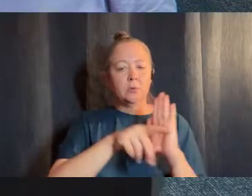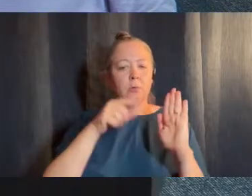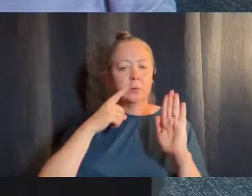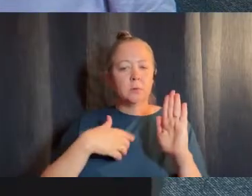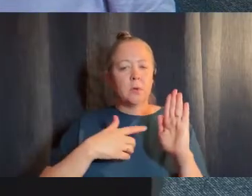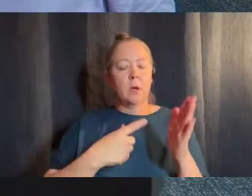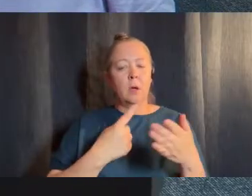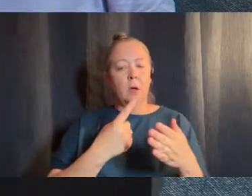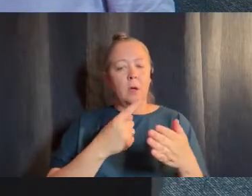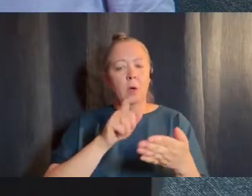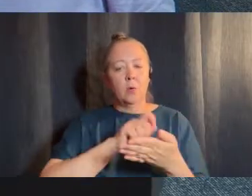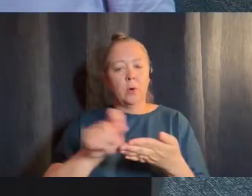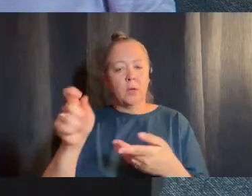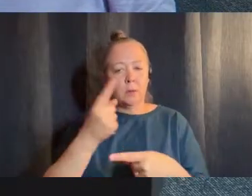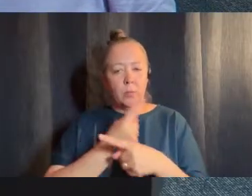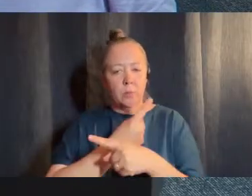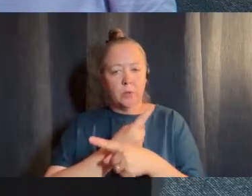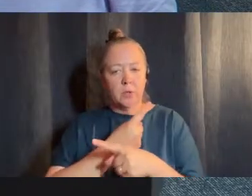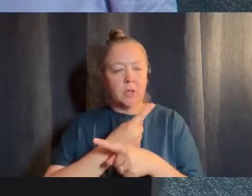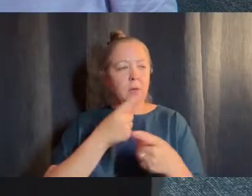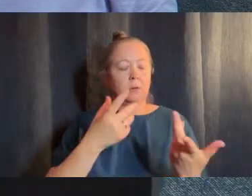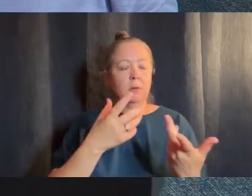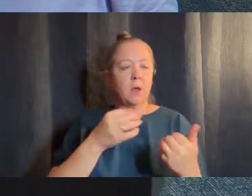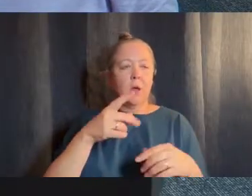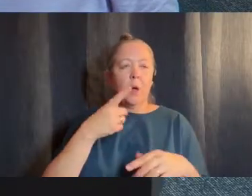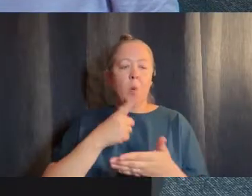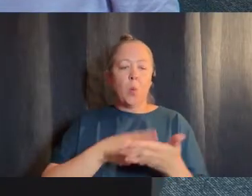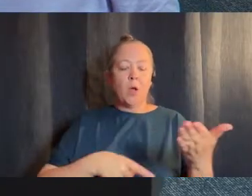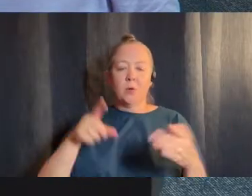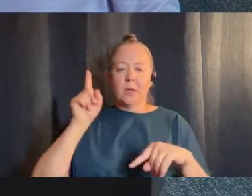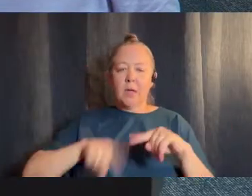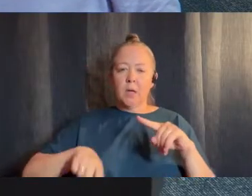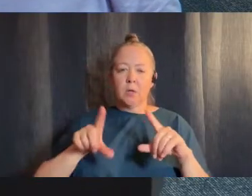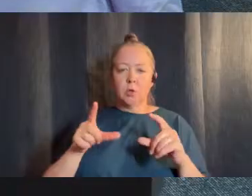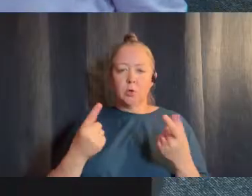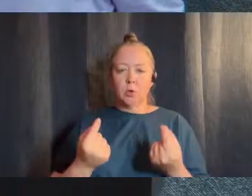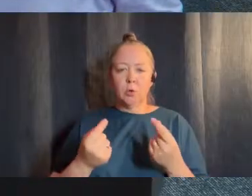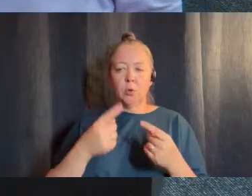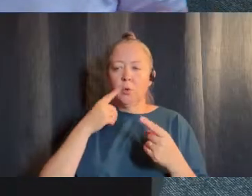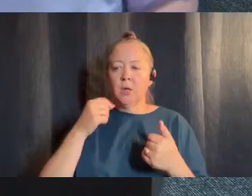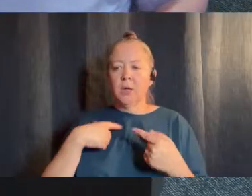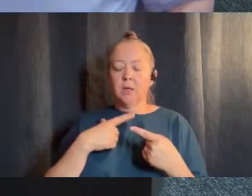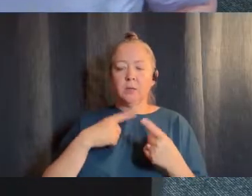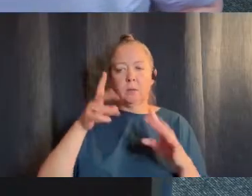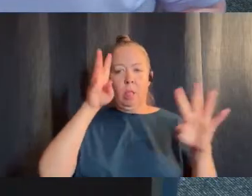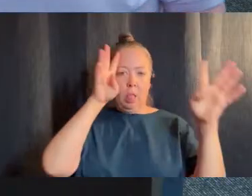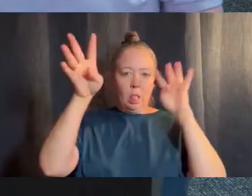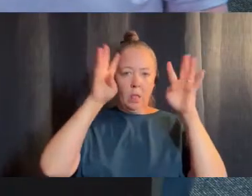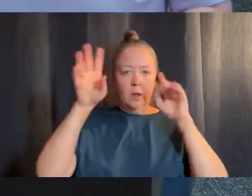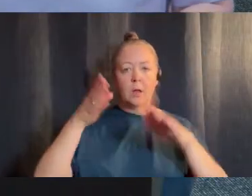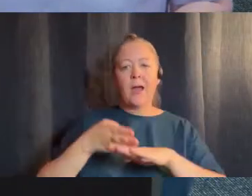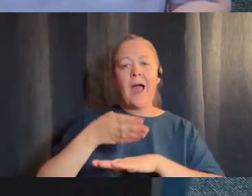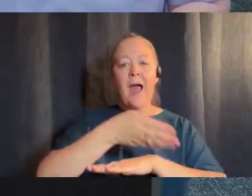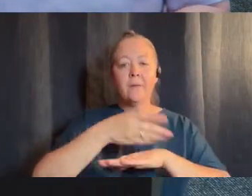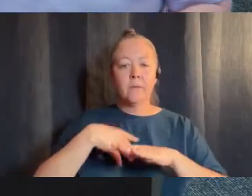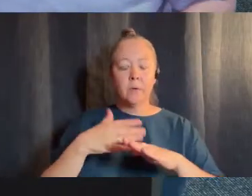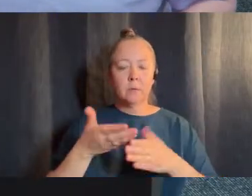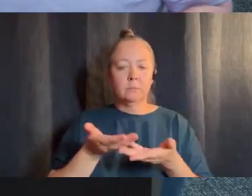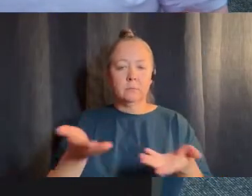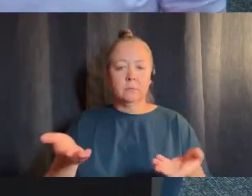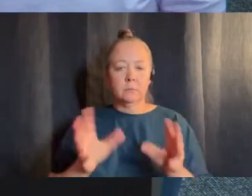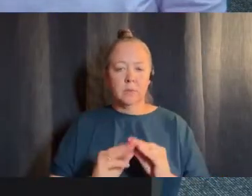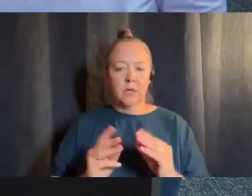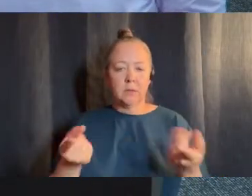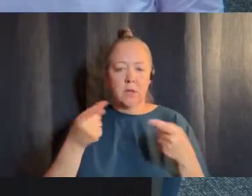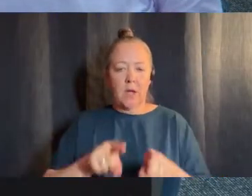council cannot do is make up standards after the fact, use them against one person, and call it governance. That's not what the rules allow, and it's not